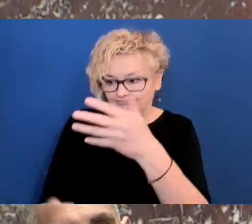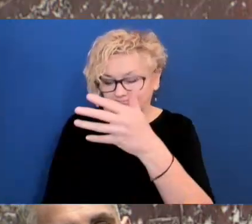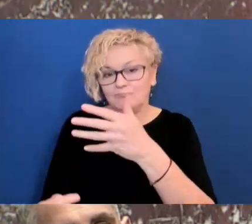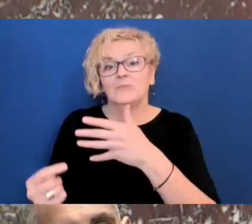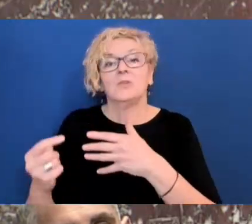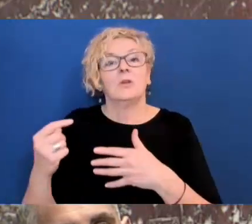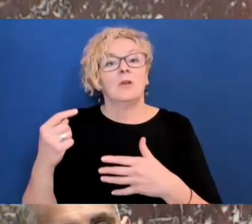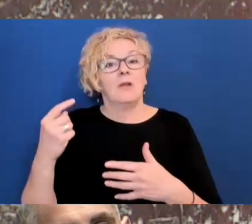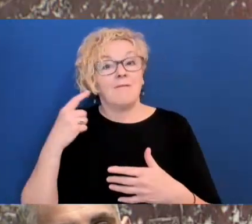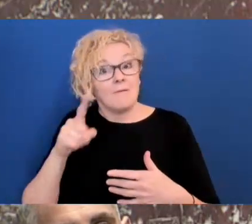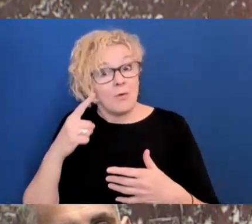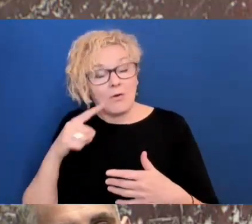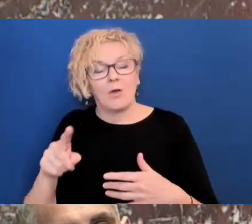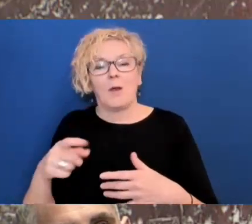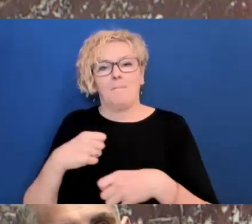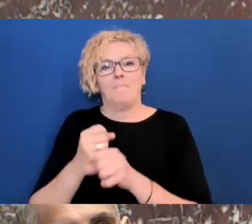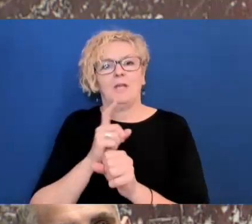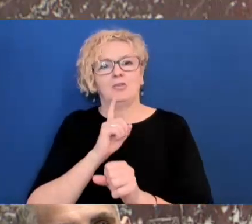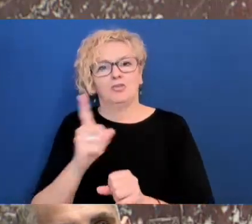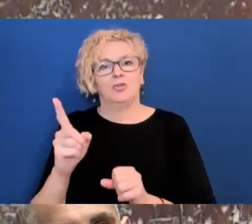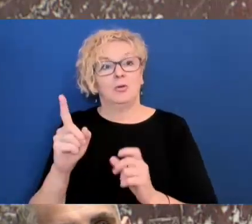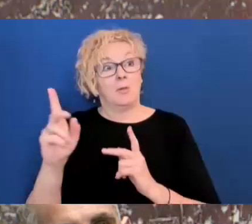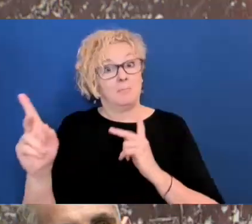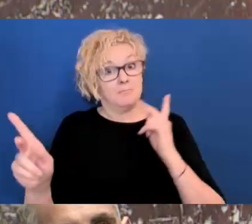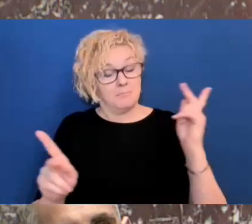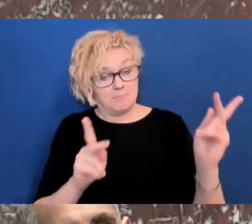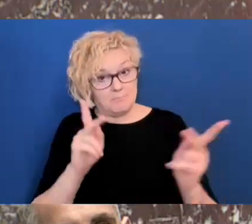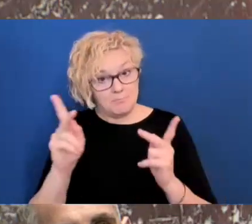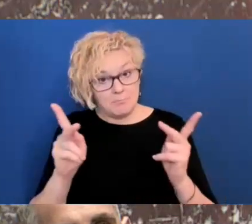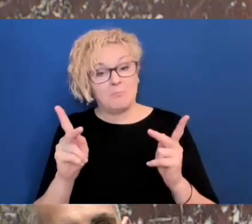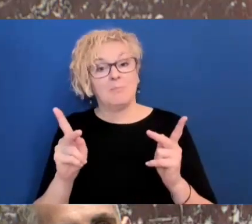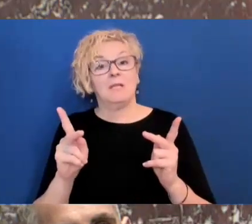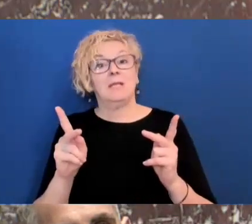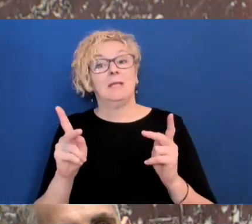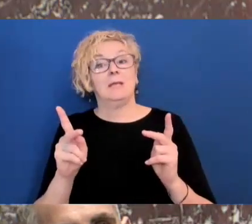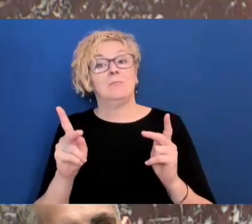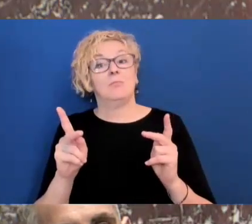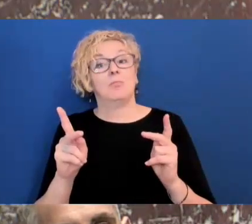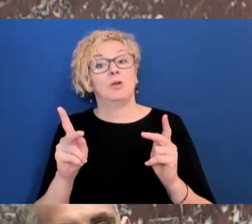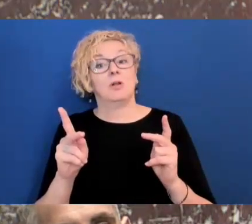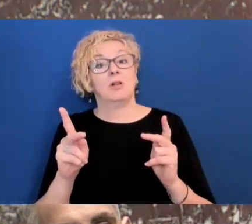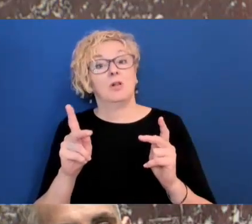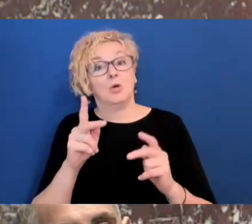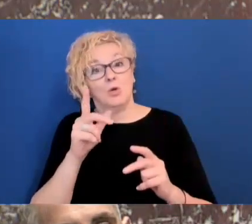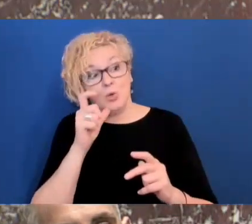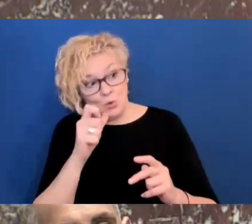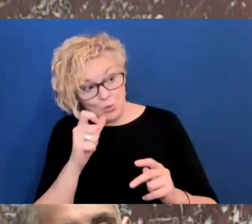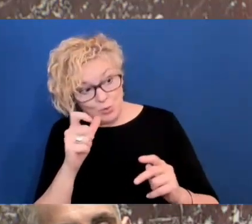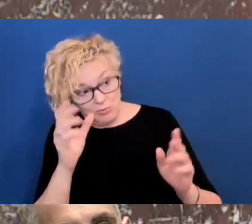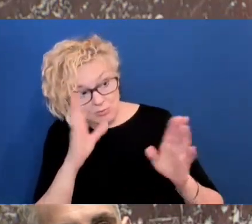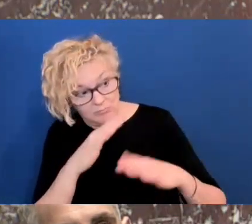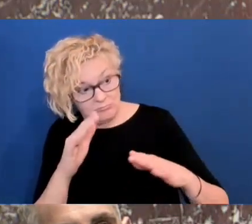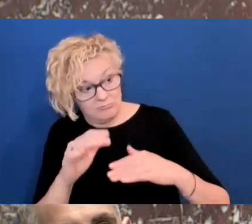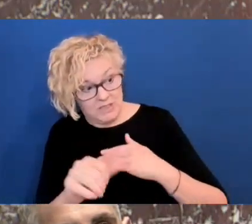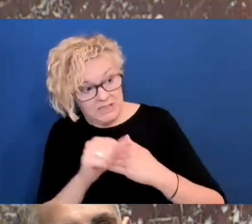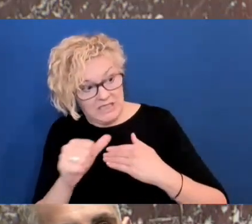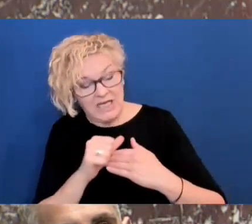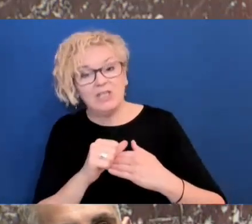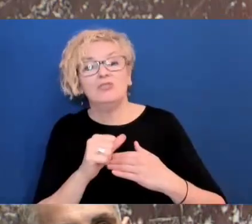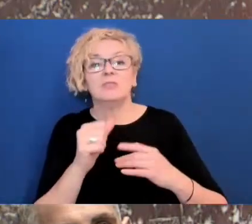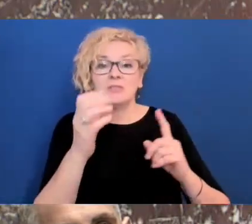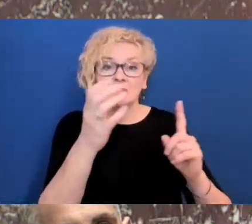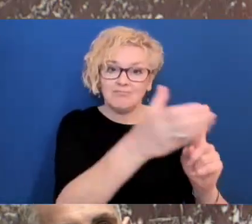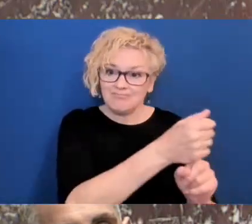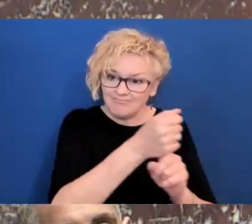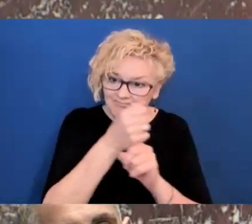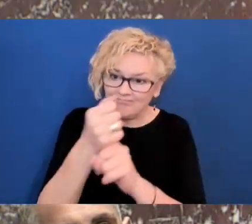sure that people can be taken off of our streets and given the care they need before these